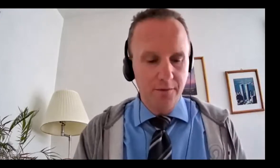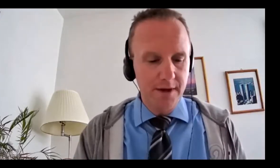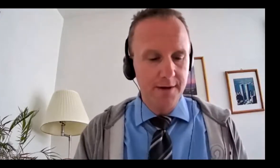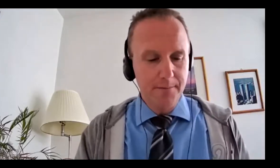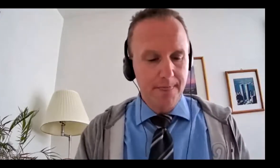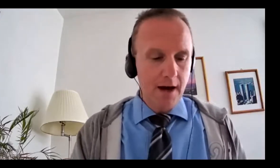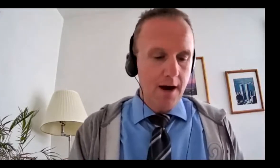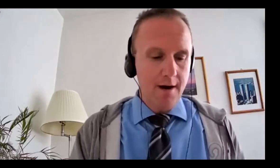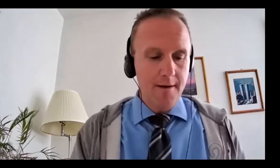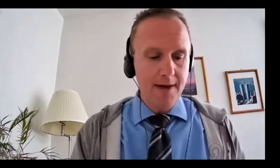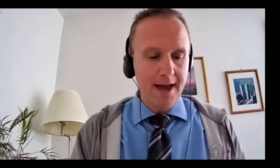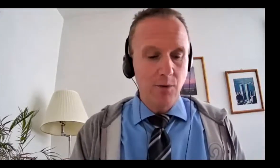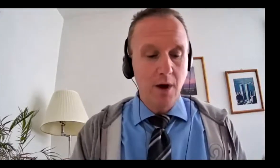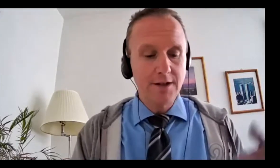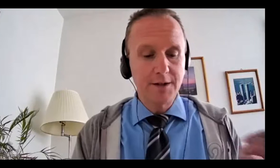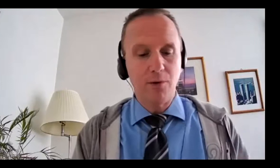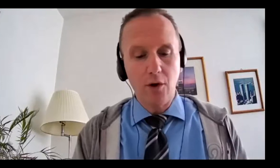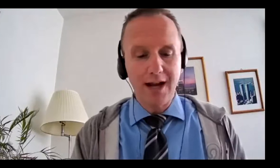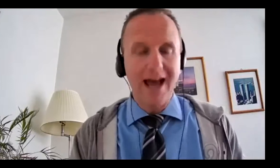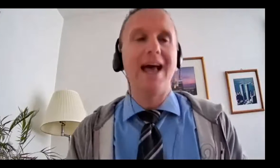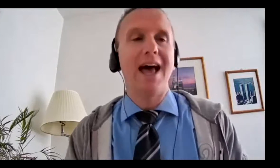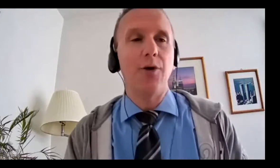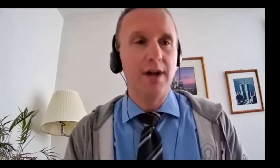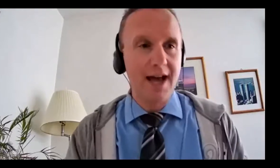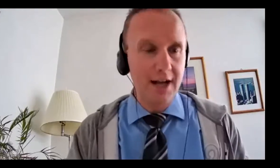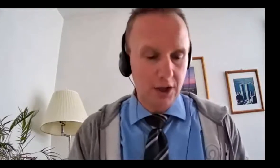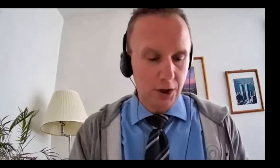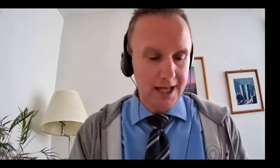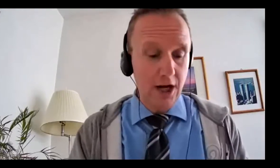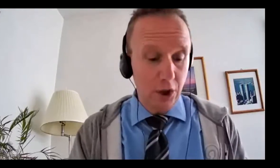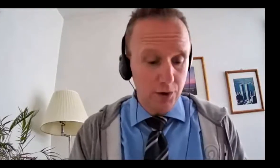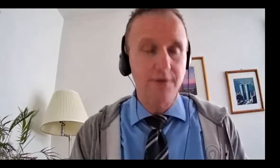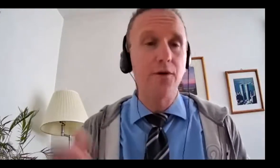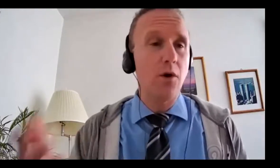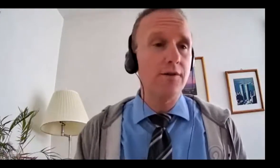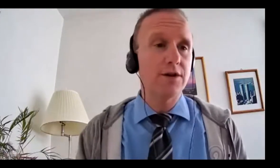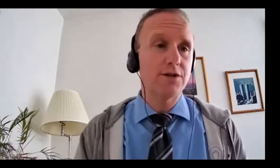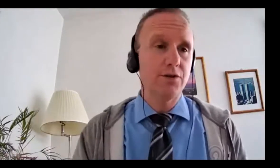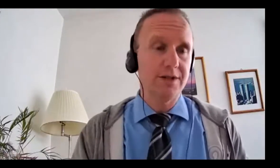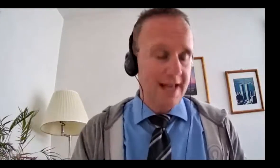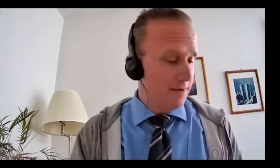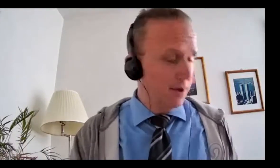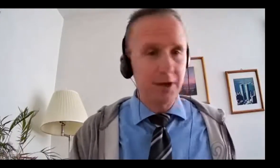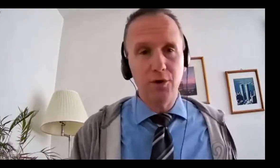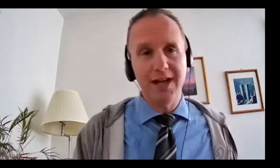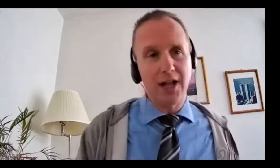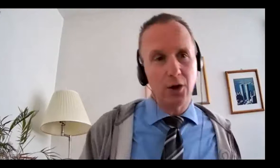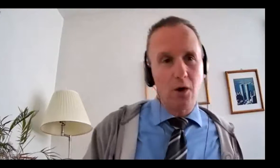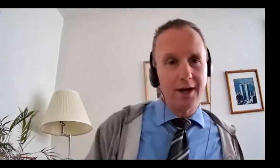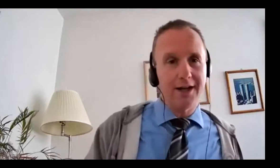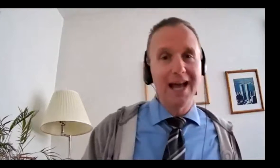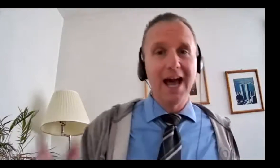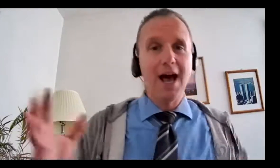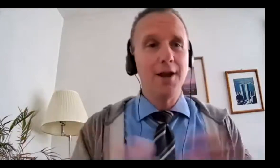build a movement. And we want to support equity and inclusion for all of our students and the community